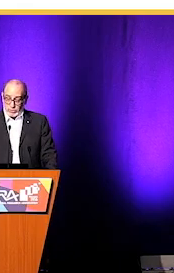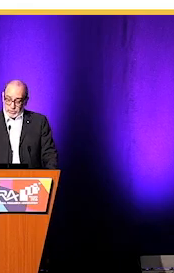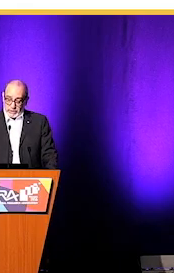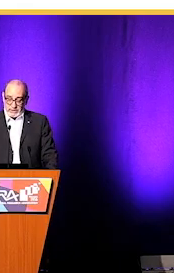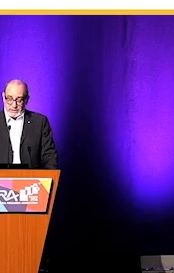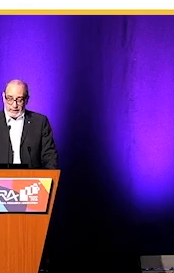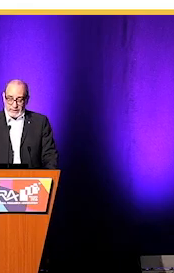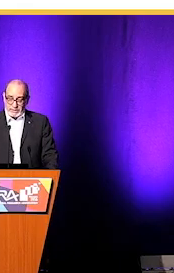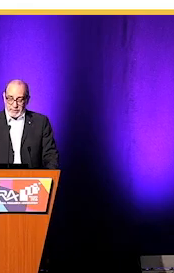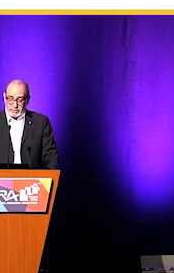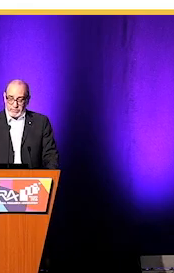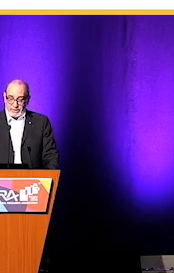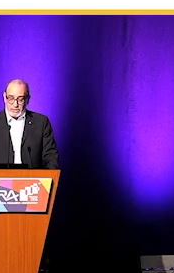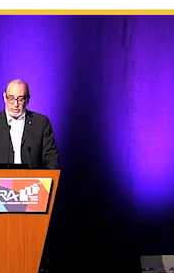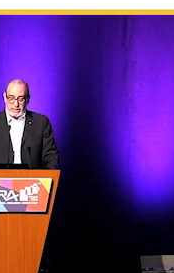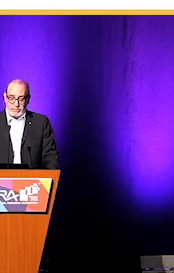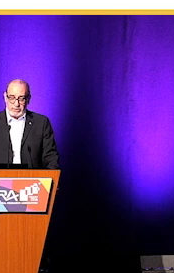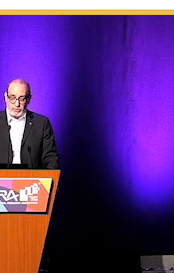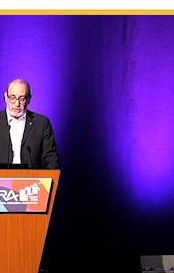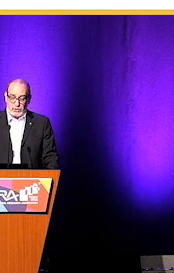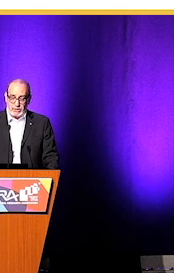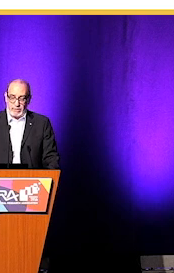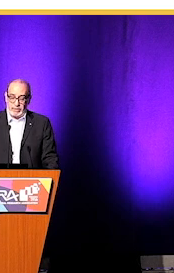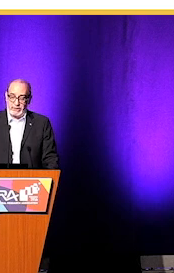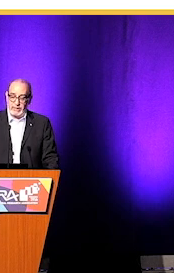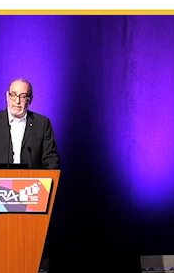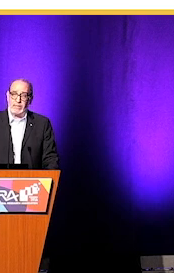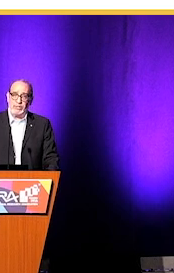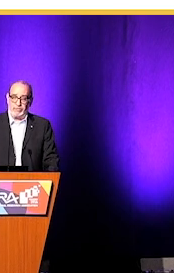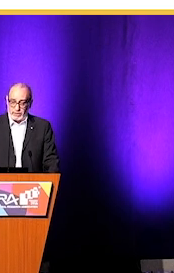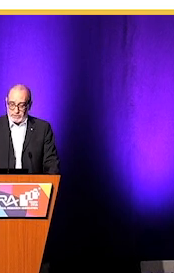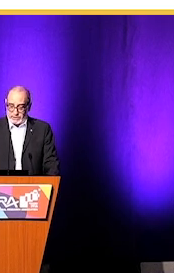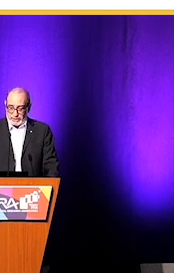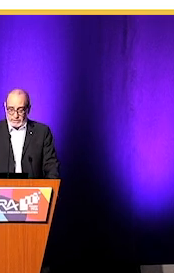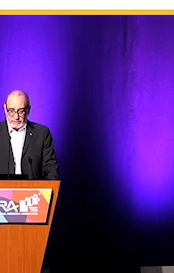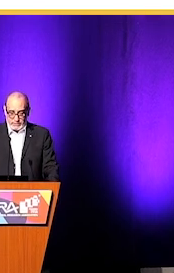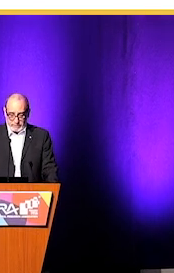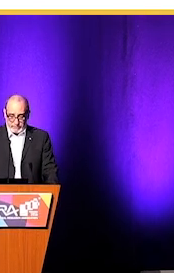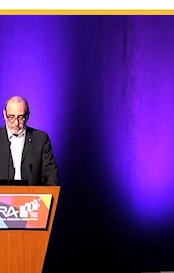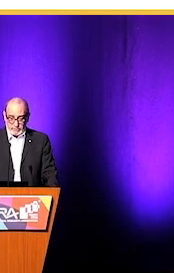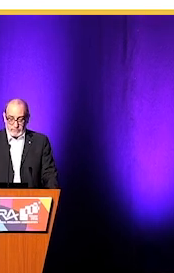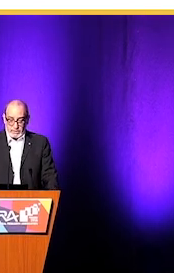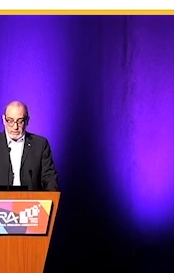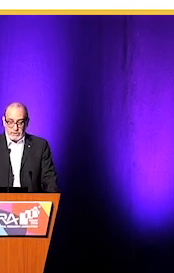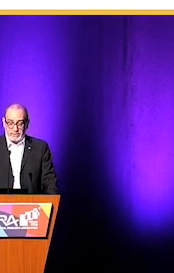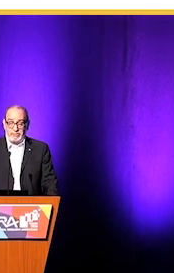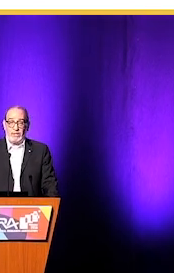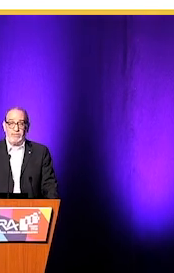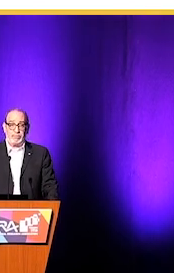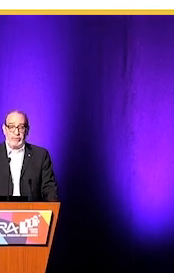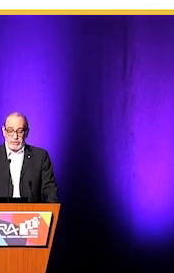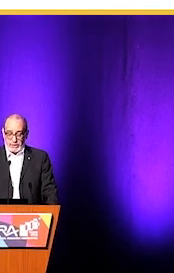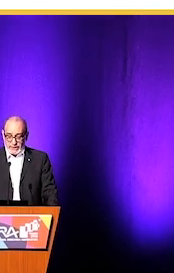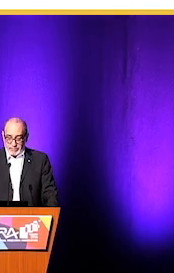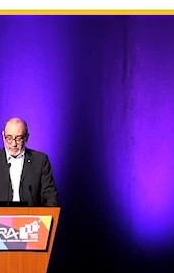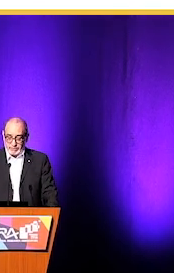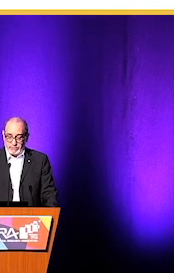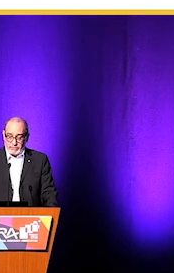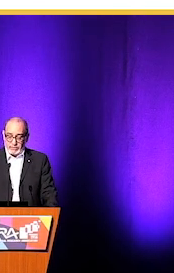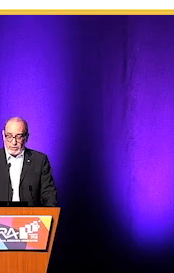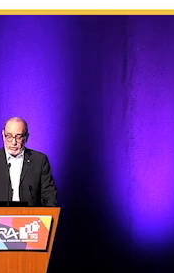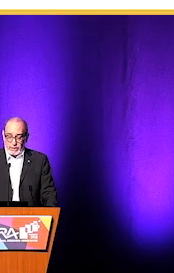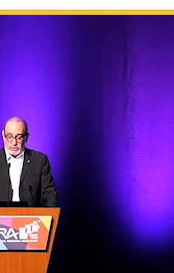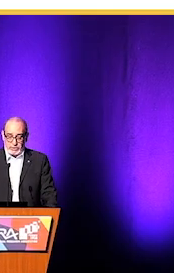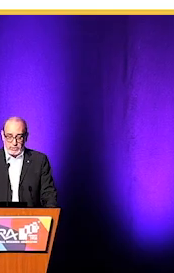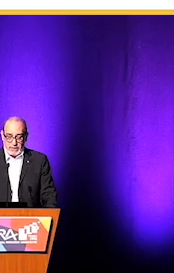Dr. Gutierrez is an elected member of the National Academy of Education and the American Academy of Arts and Sciences. She's a fellow of the British Academy,